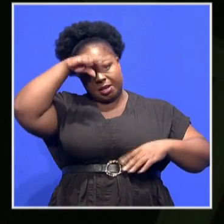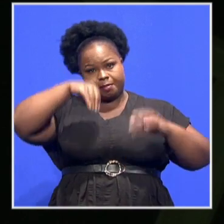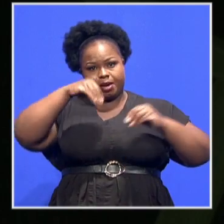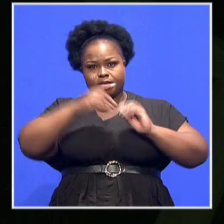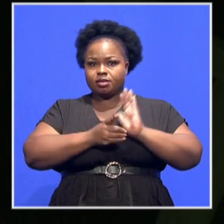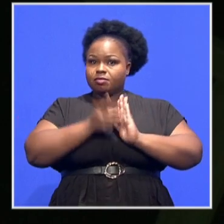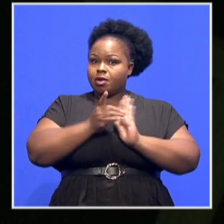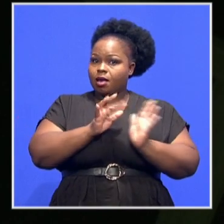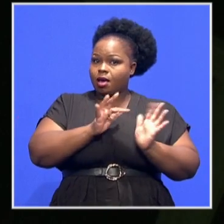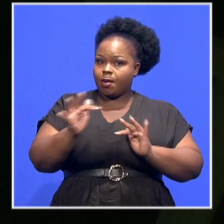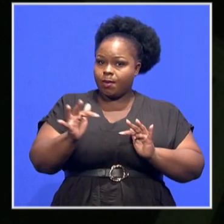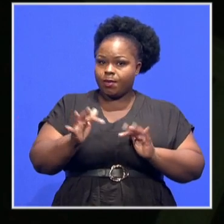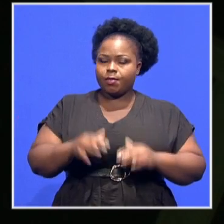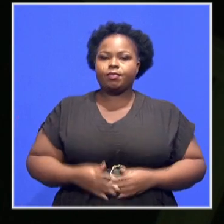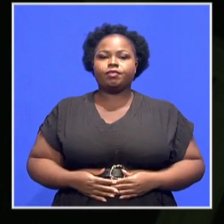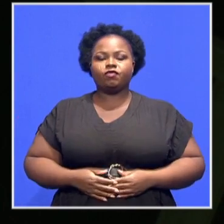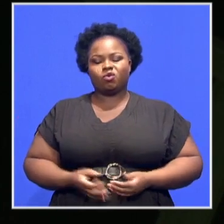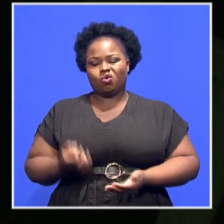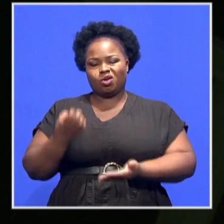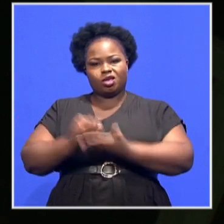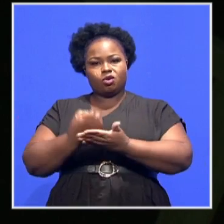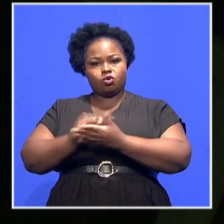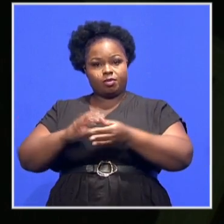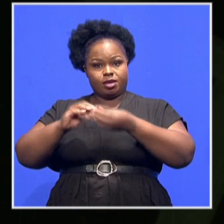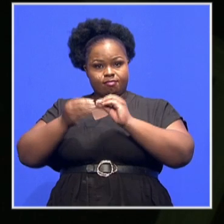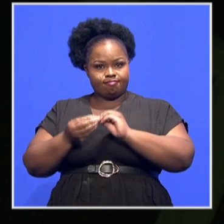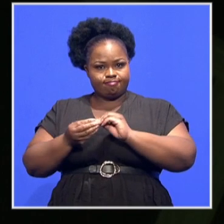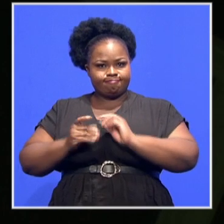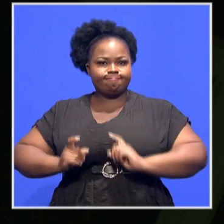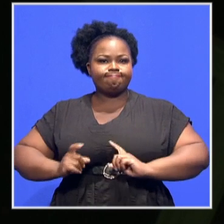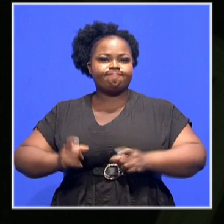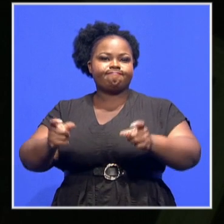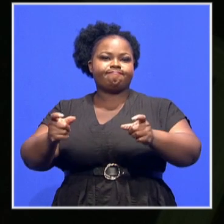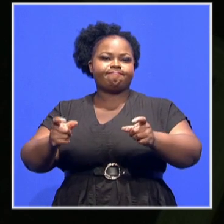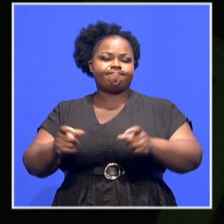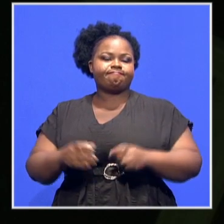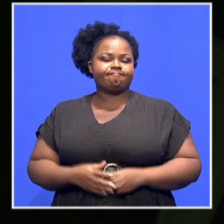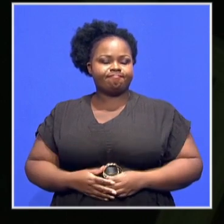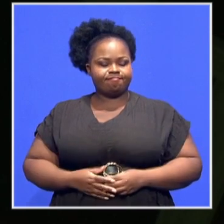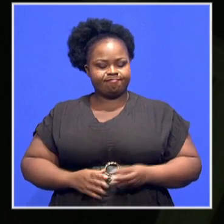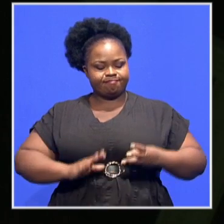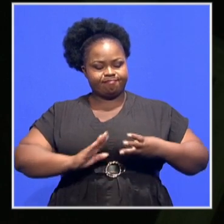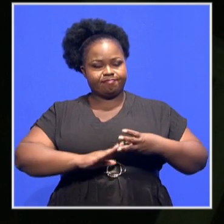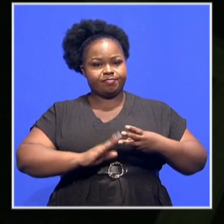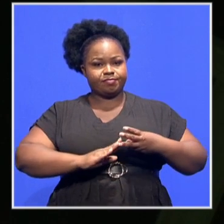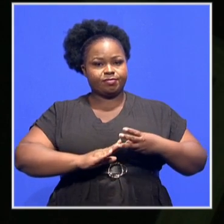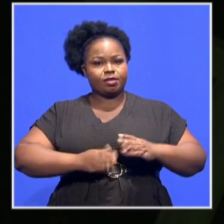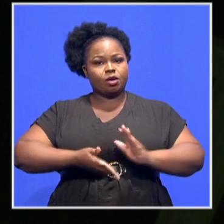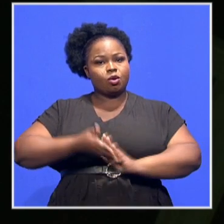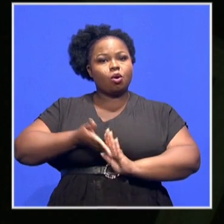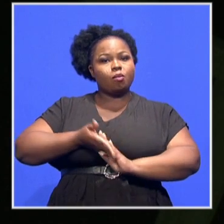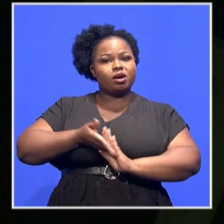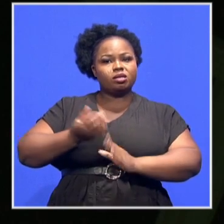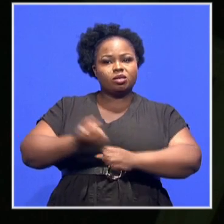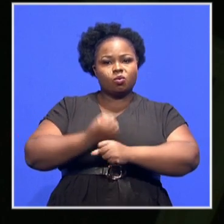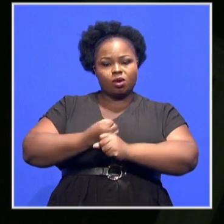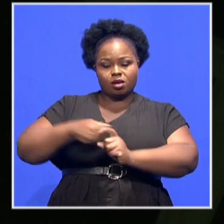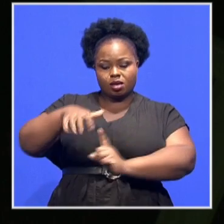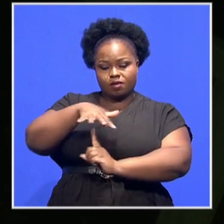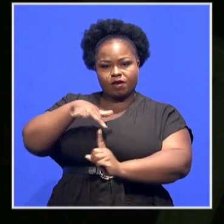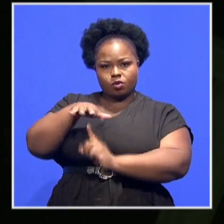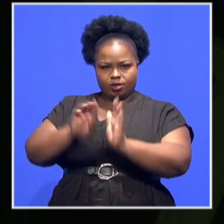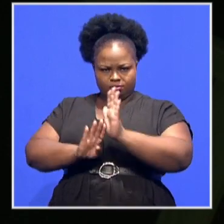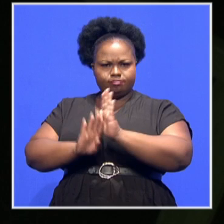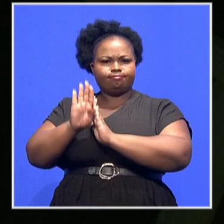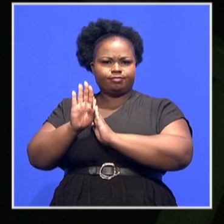to accelerate economic reforms to improve the operating environment. We